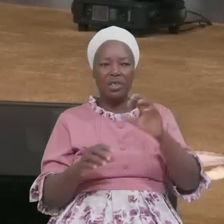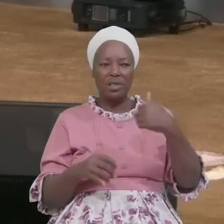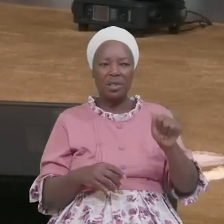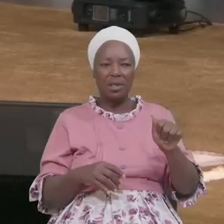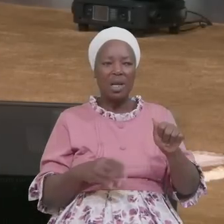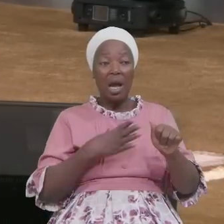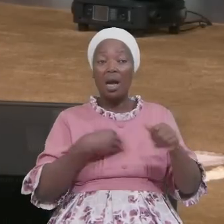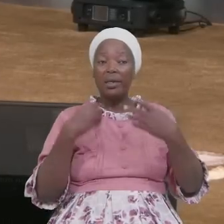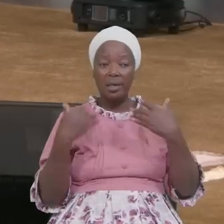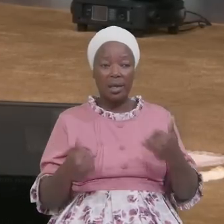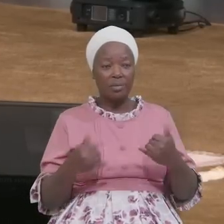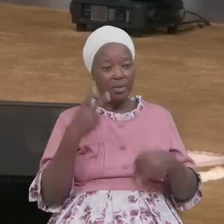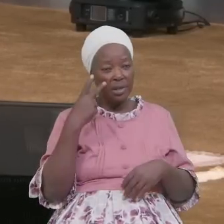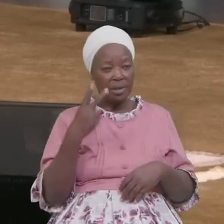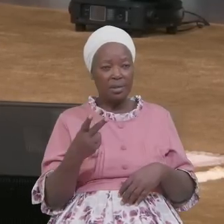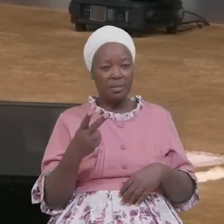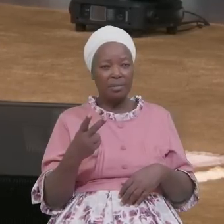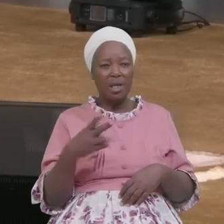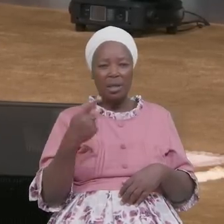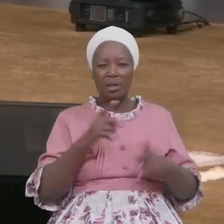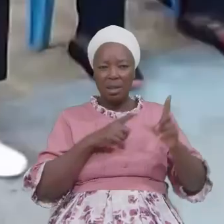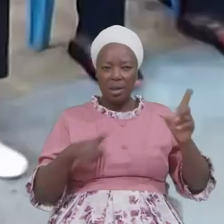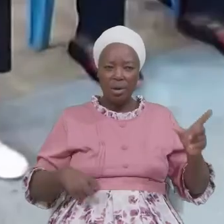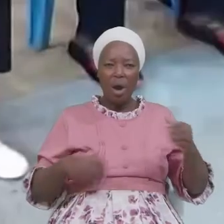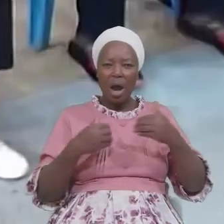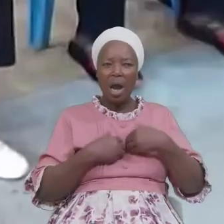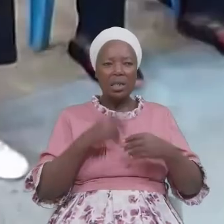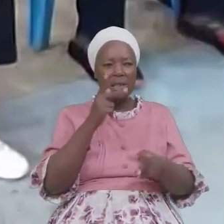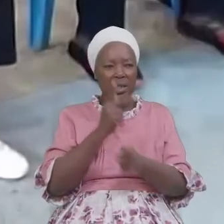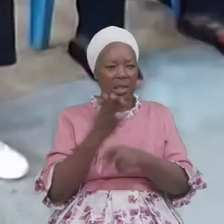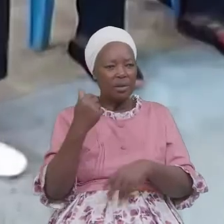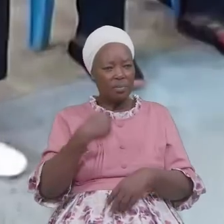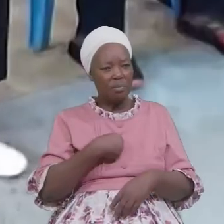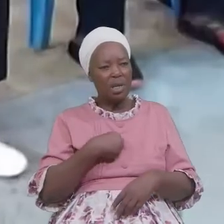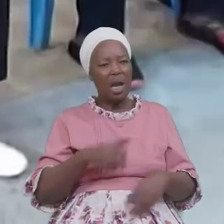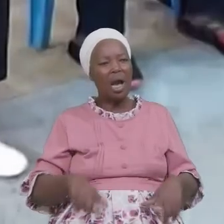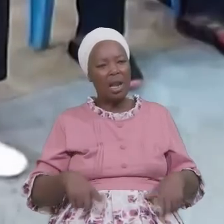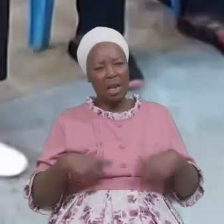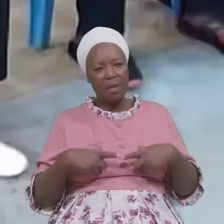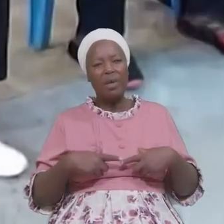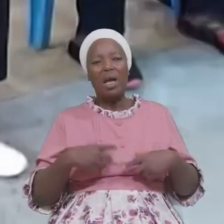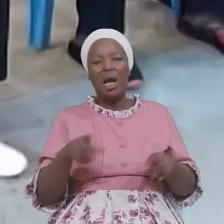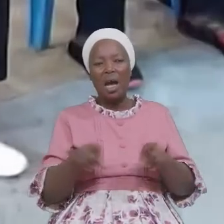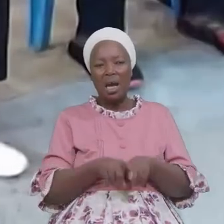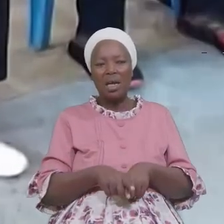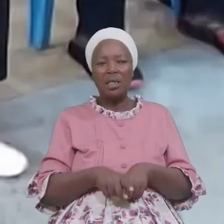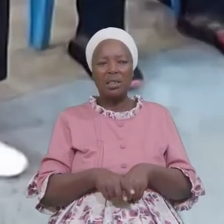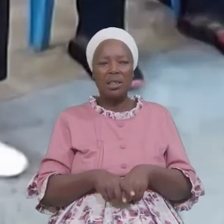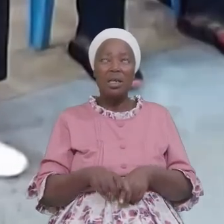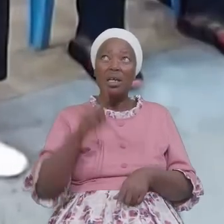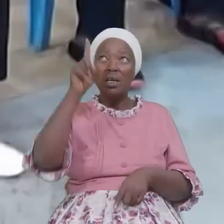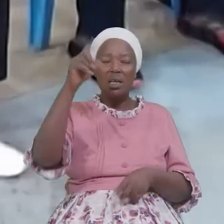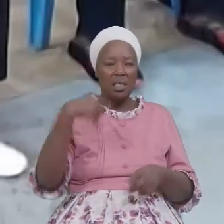Verse 10, and now, behold, the Lord has kept me alive, as he